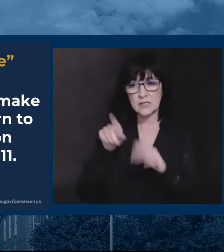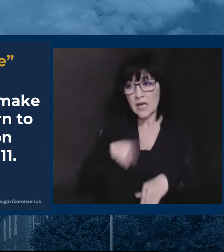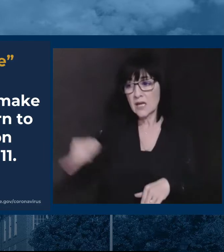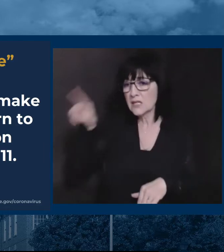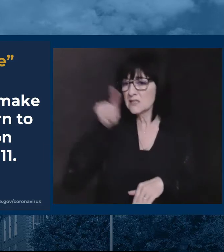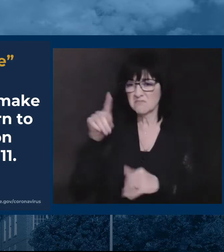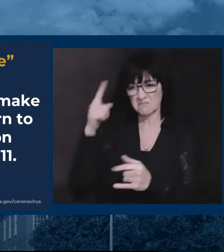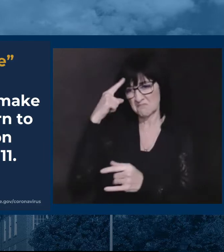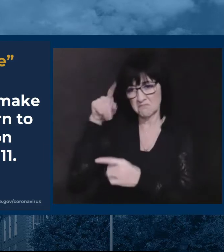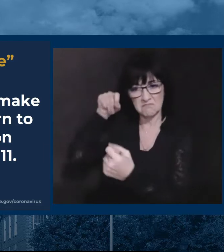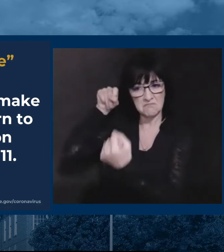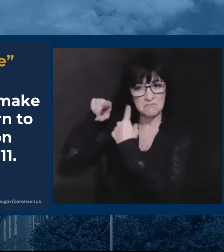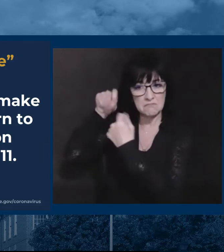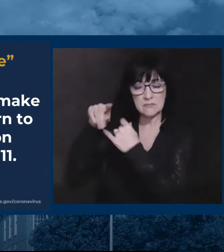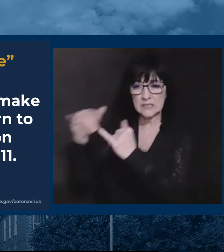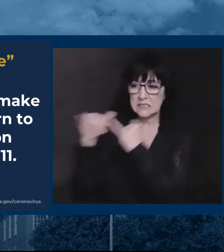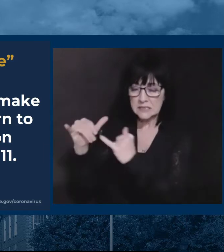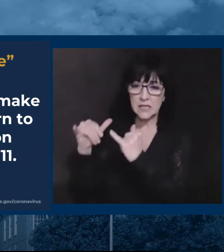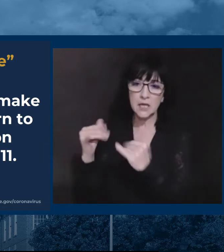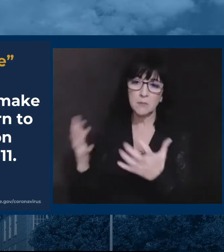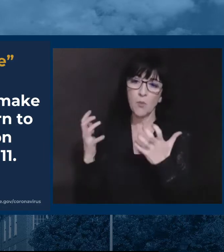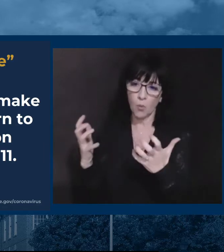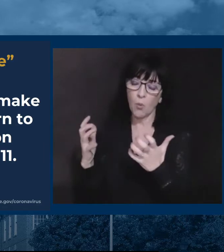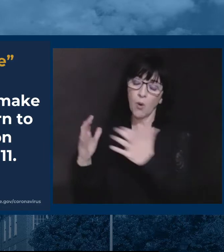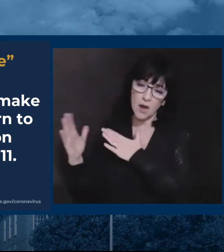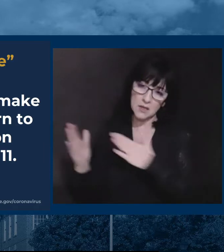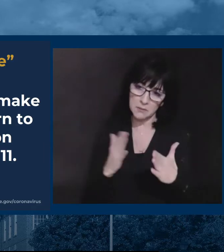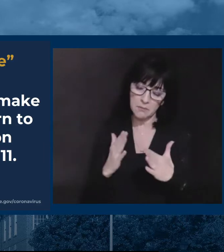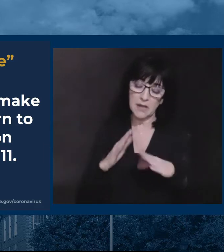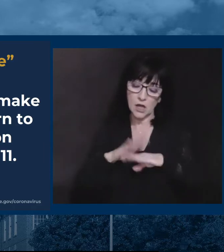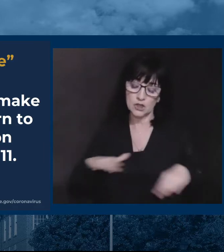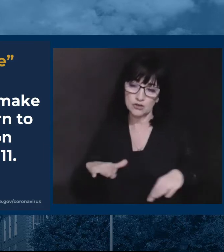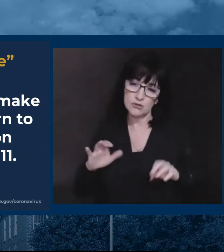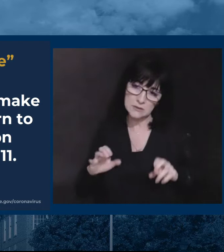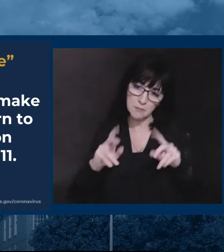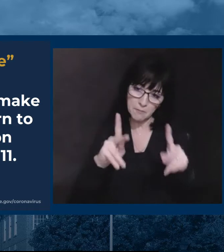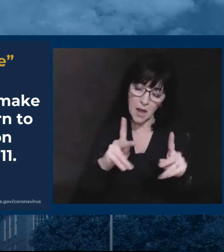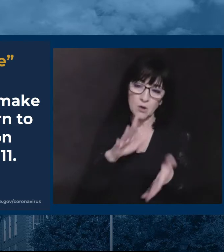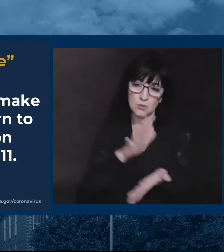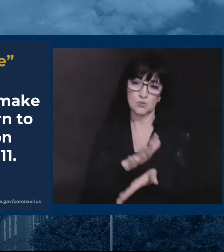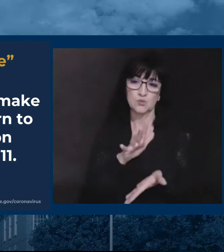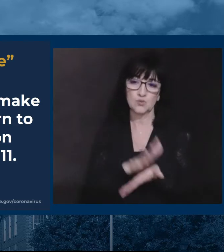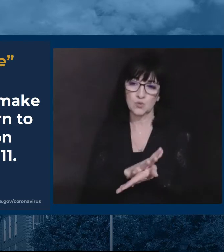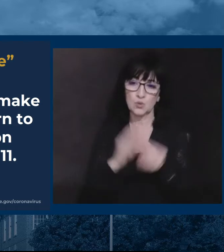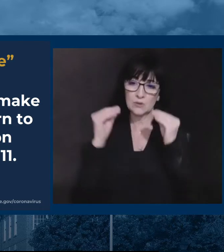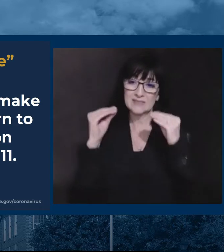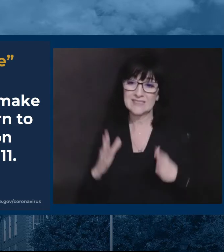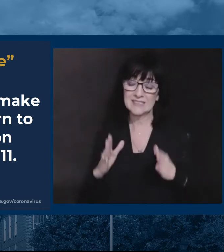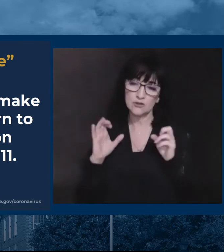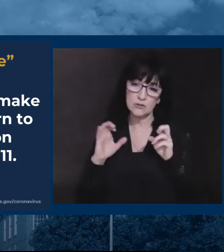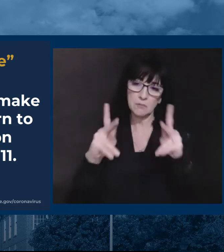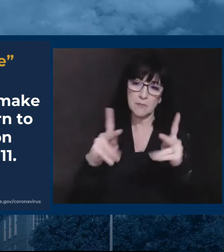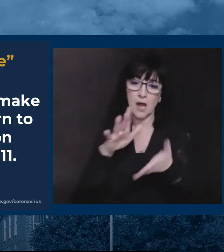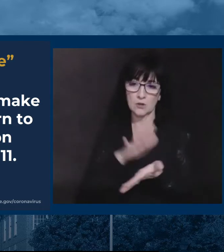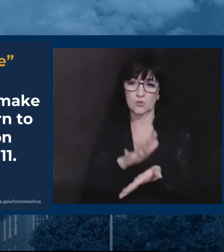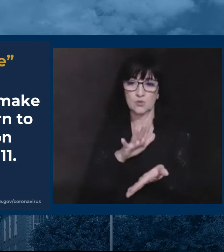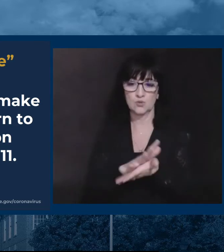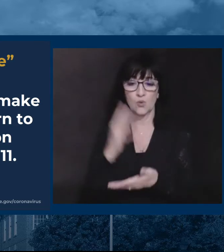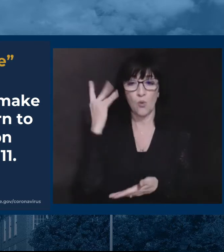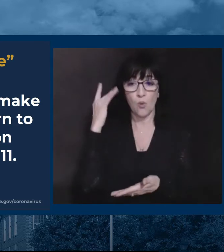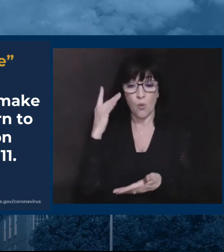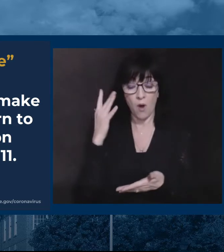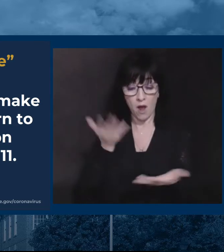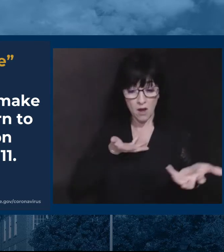Delawareans and getting children in front of teachers in classrooms are really our high priorities as we move into